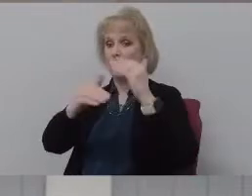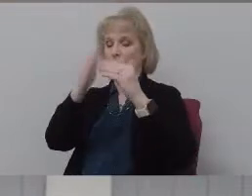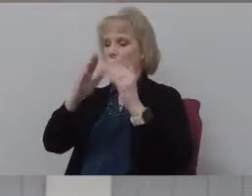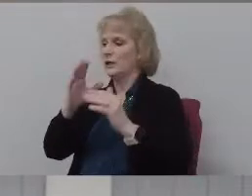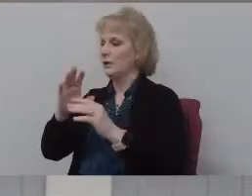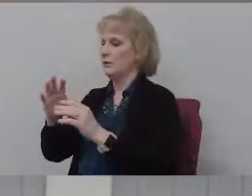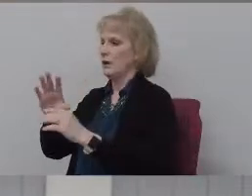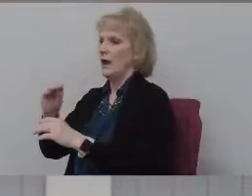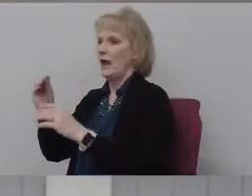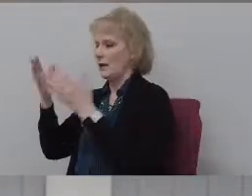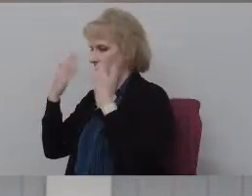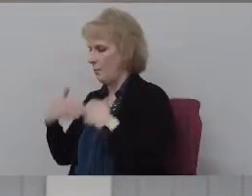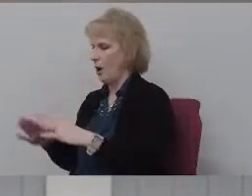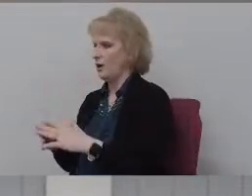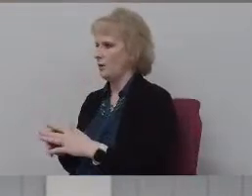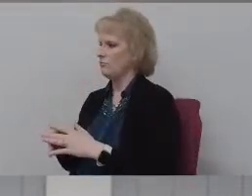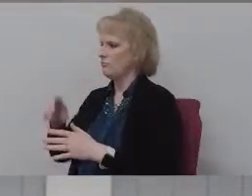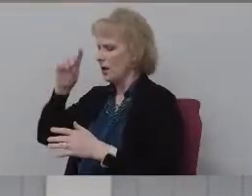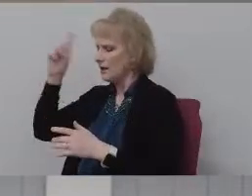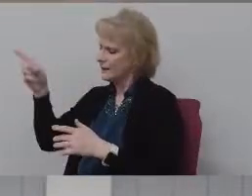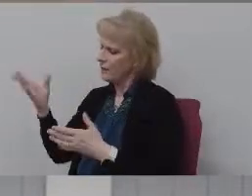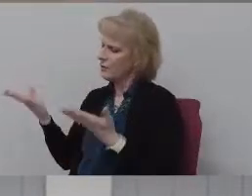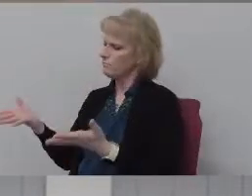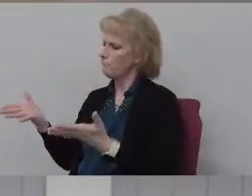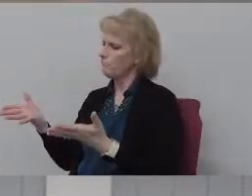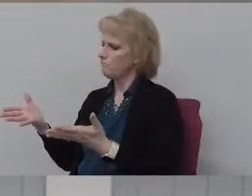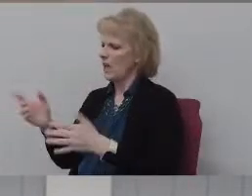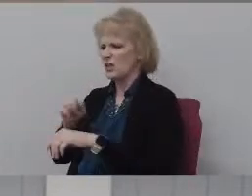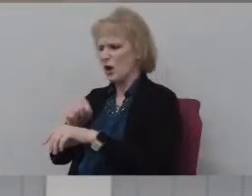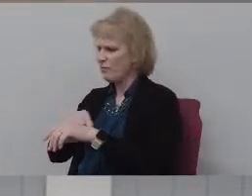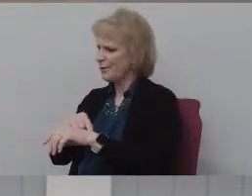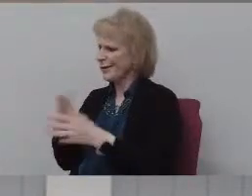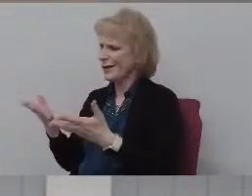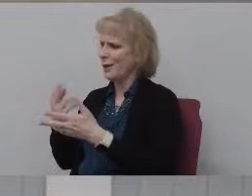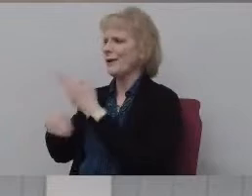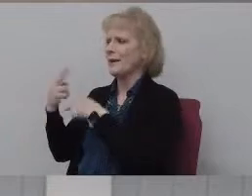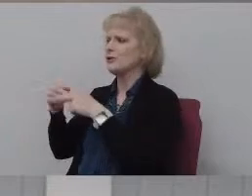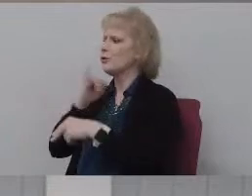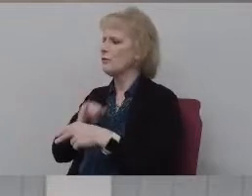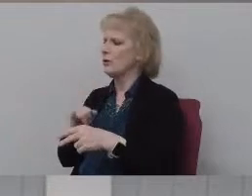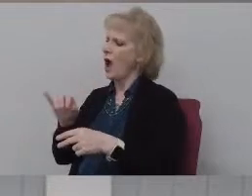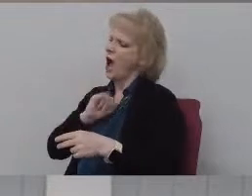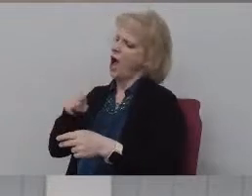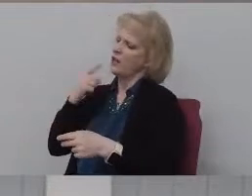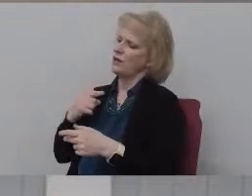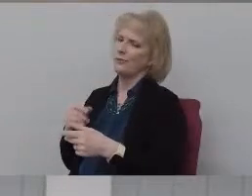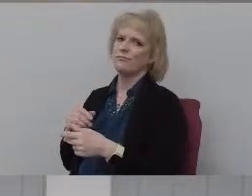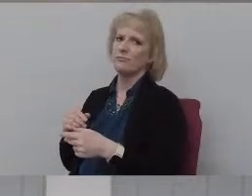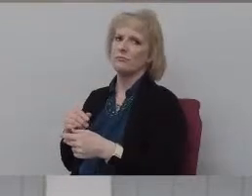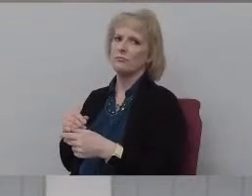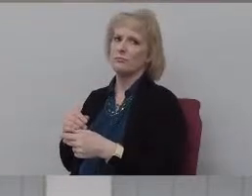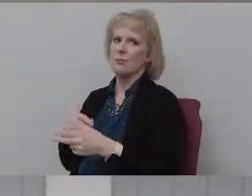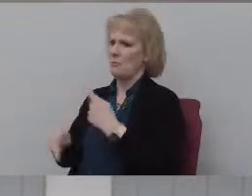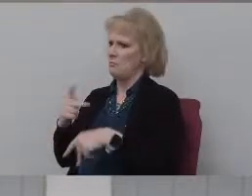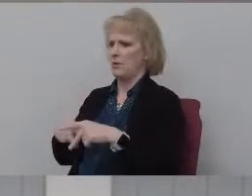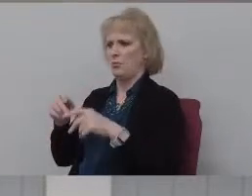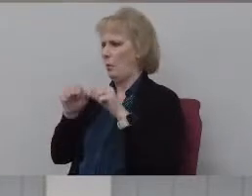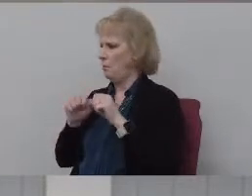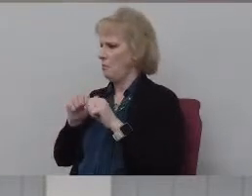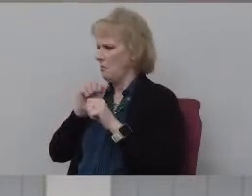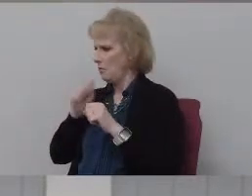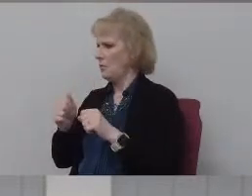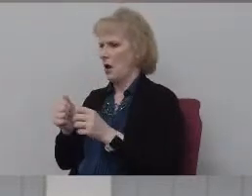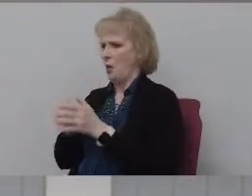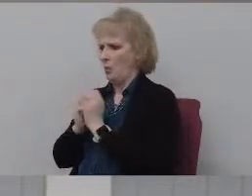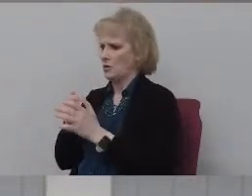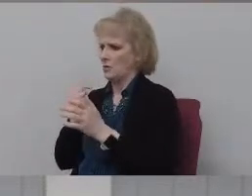David, has there ever been a time, it's in the history of Israel, has there ever been a time where I've said, I can't, you know, people can't worship me unless they got